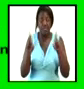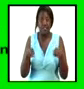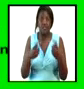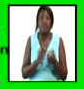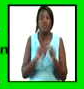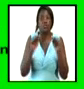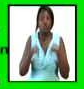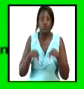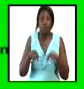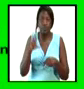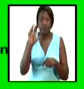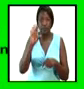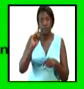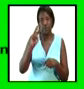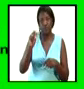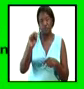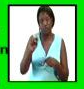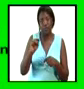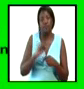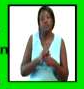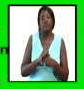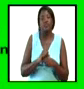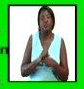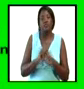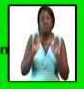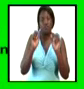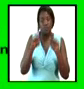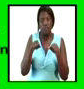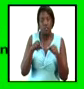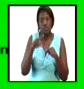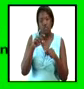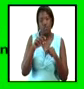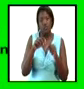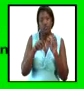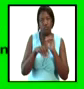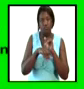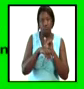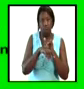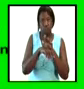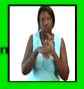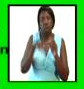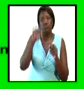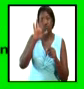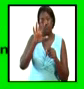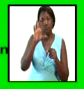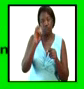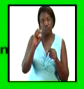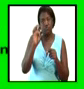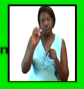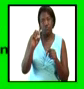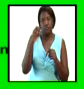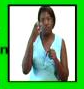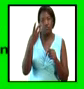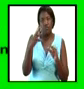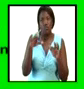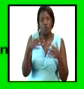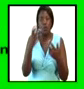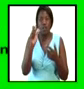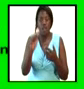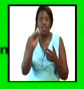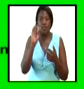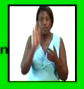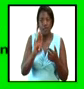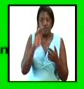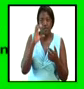competition question for today's program. You have to write down the keyword for today's program and send it together with your answer A, B,